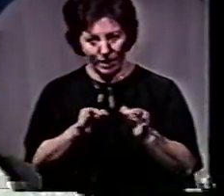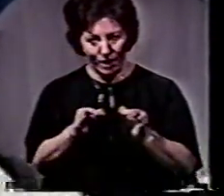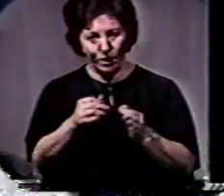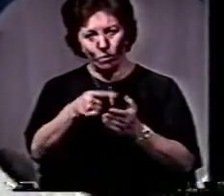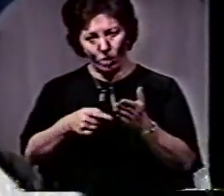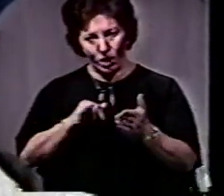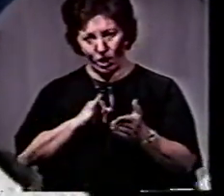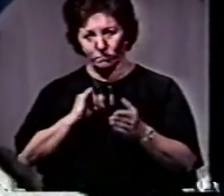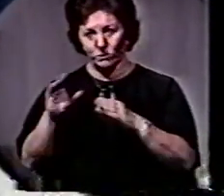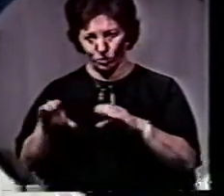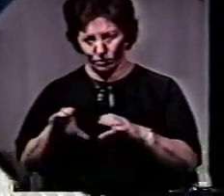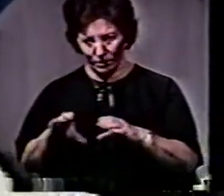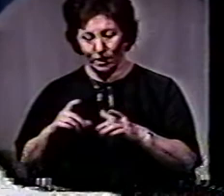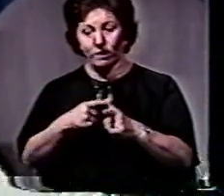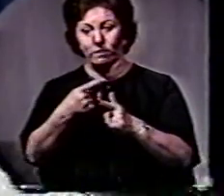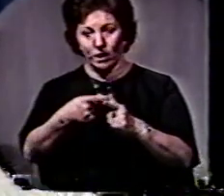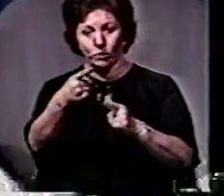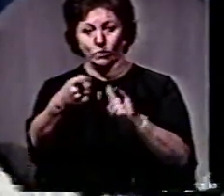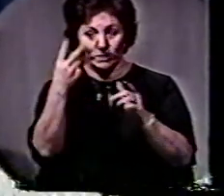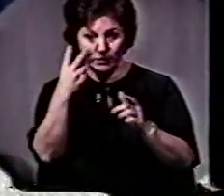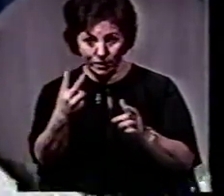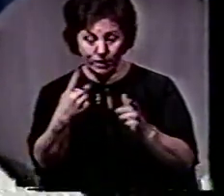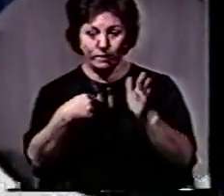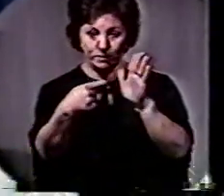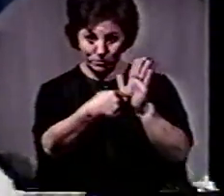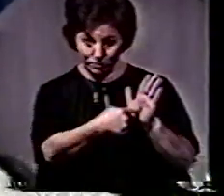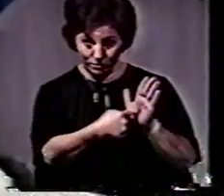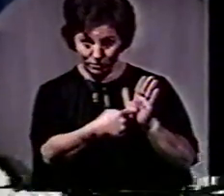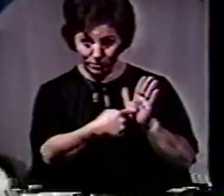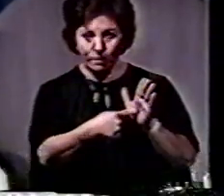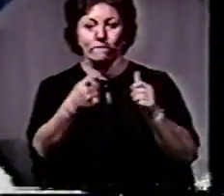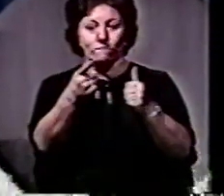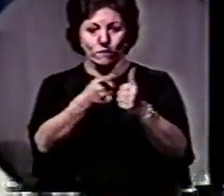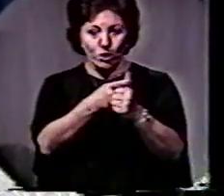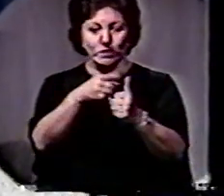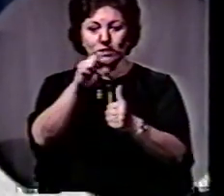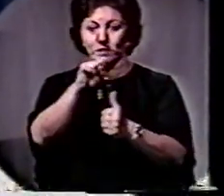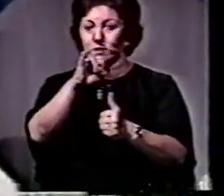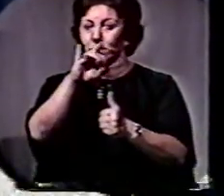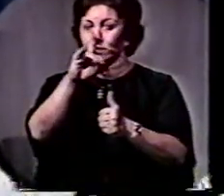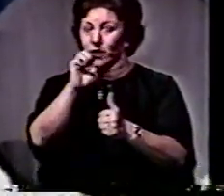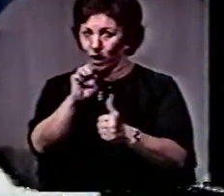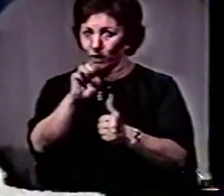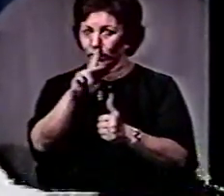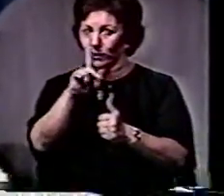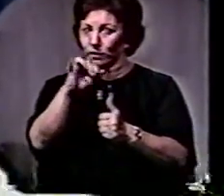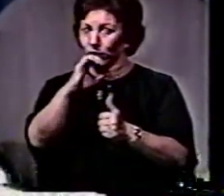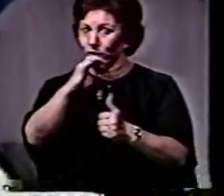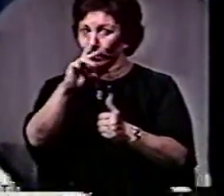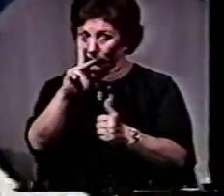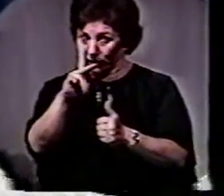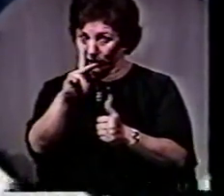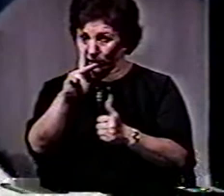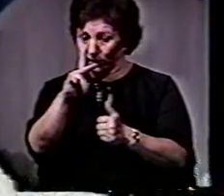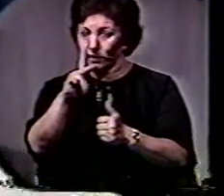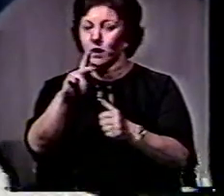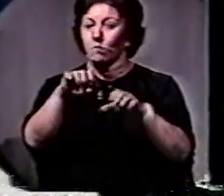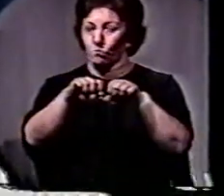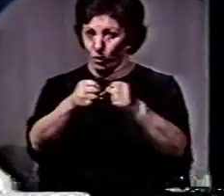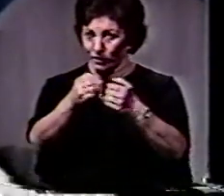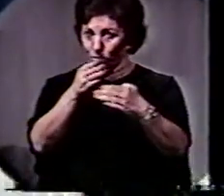then you're going to see them demonstrated. The first technique is a side kick. I will come here and I will kick and break the board